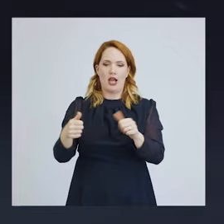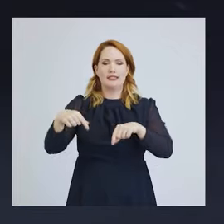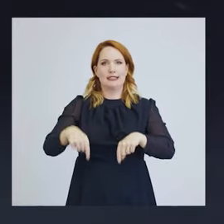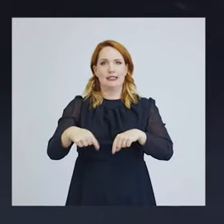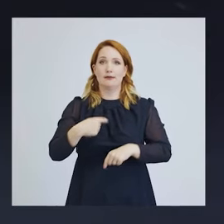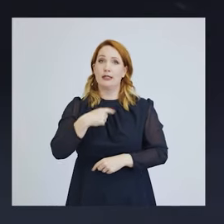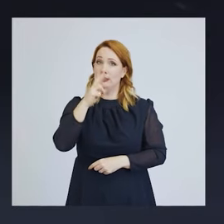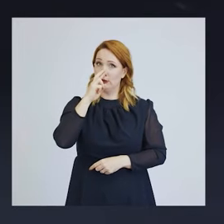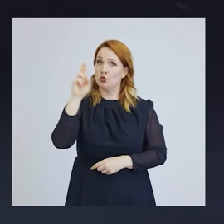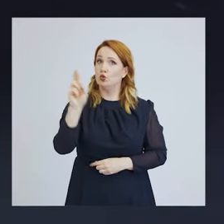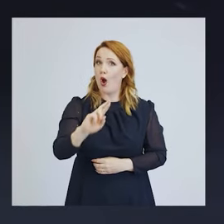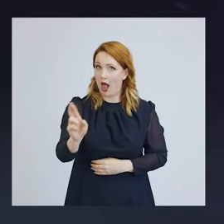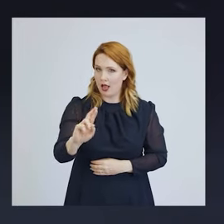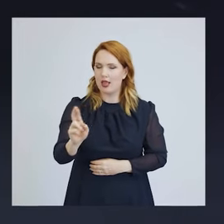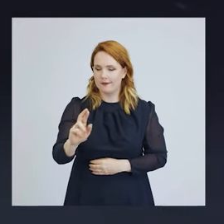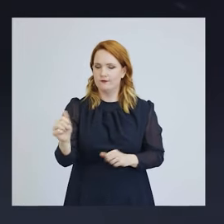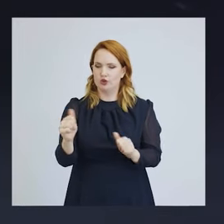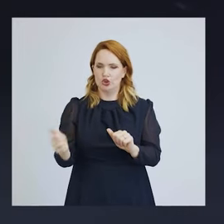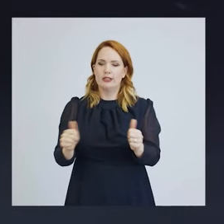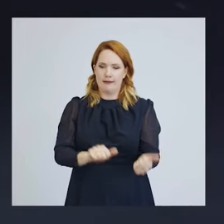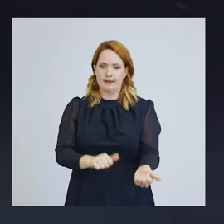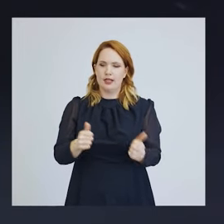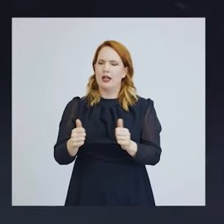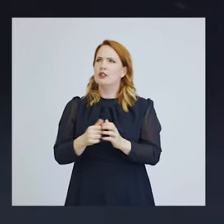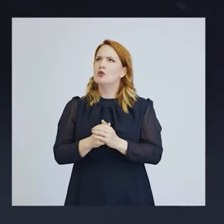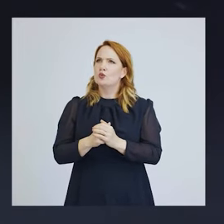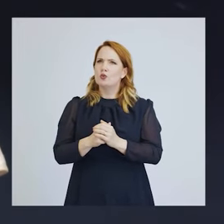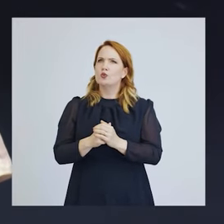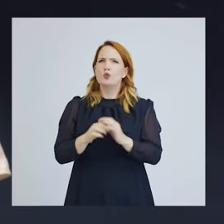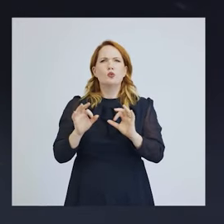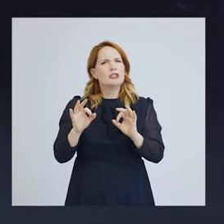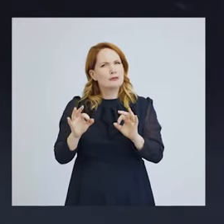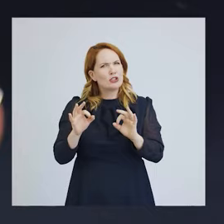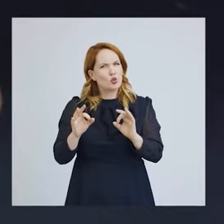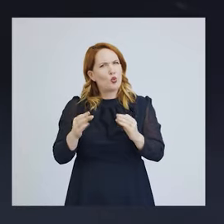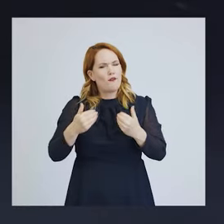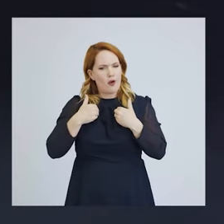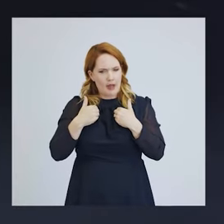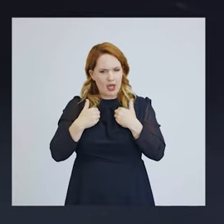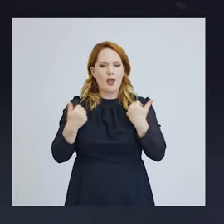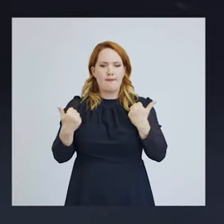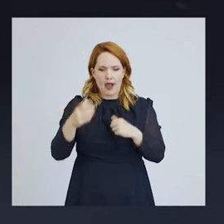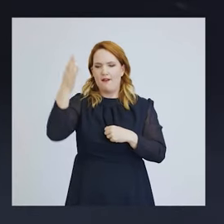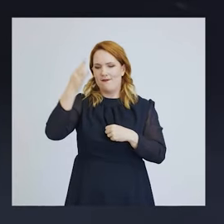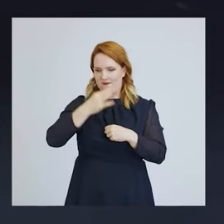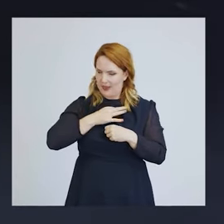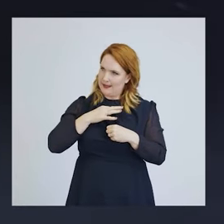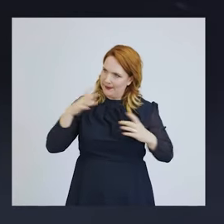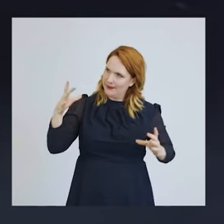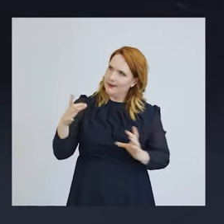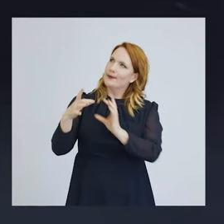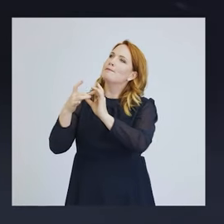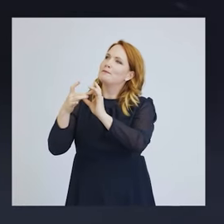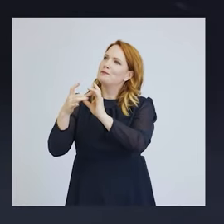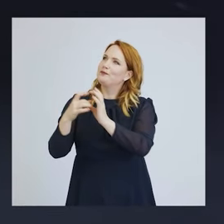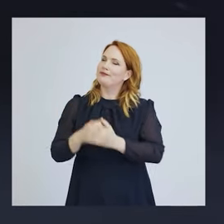being baptized here. And I was 12 years old when I got baptized. And it was a beautiful thing for me just being able to make that step